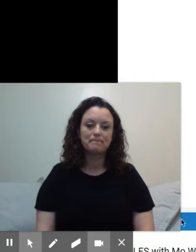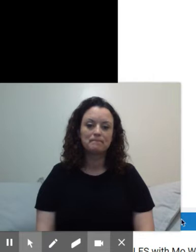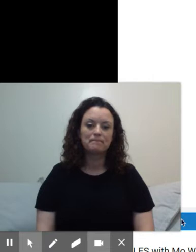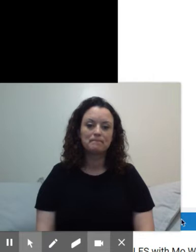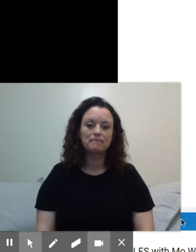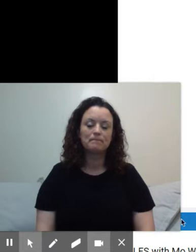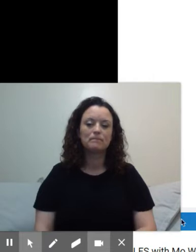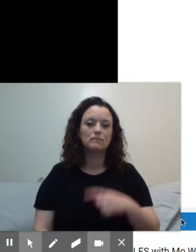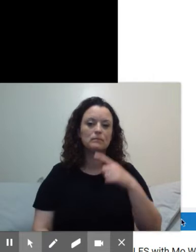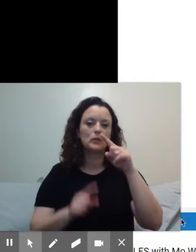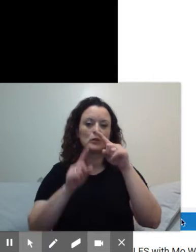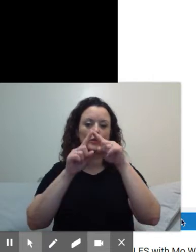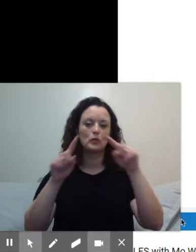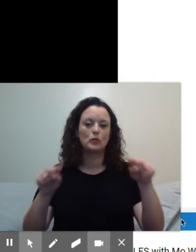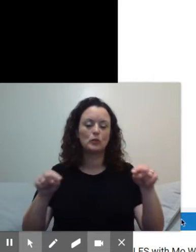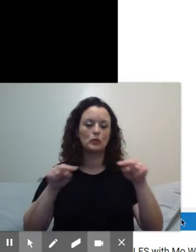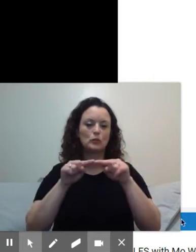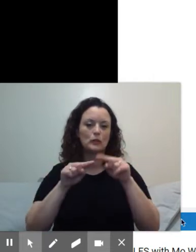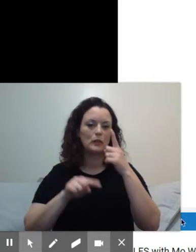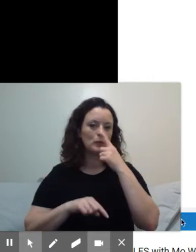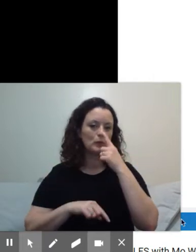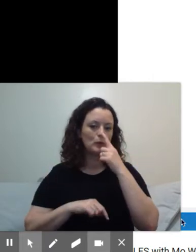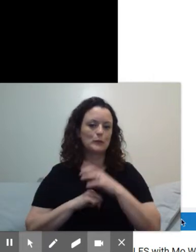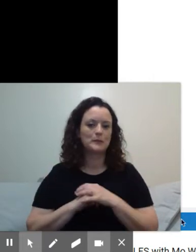Authors have a triangle nose.